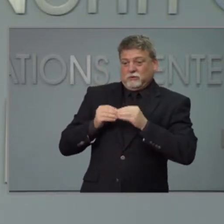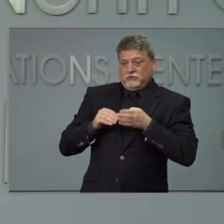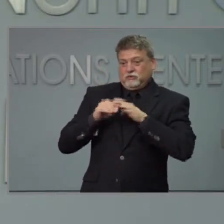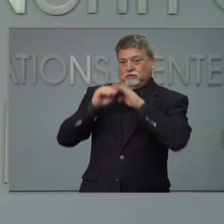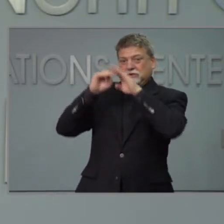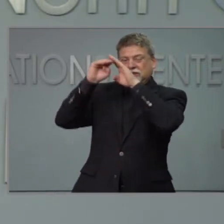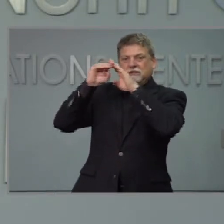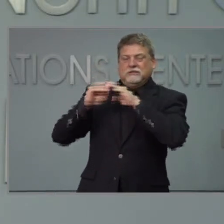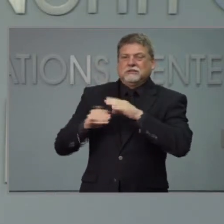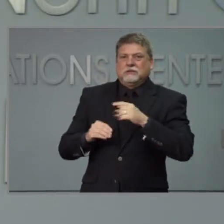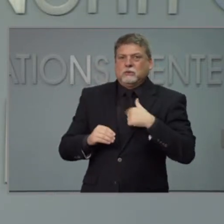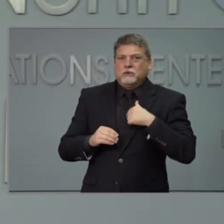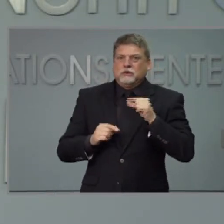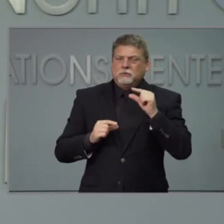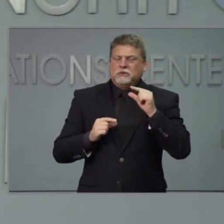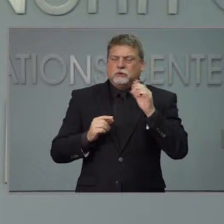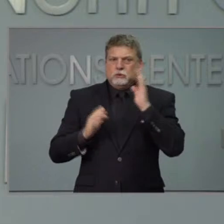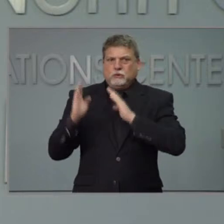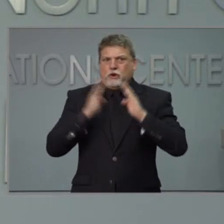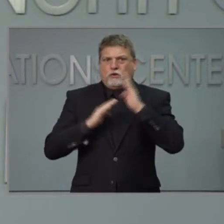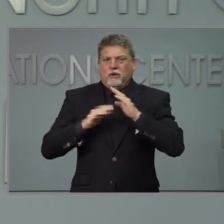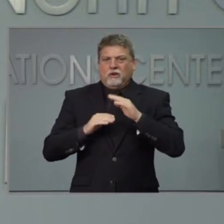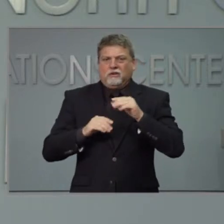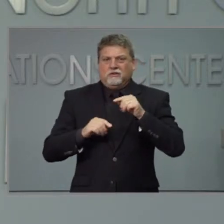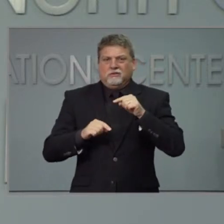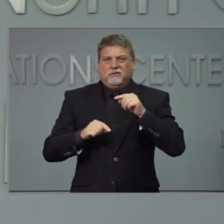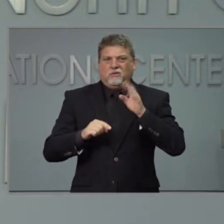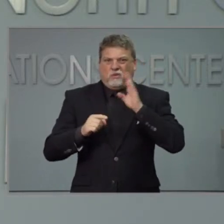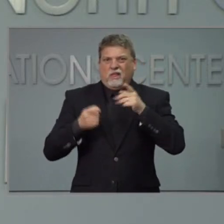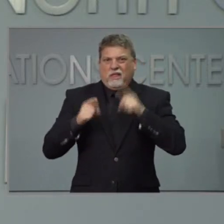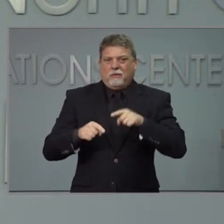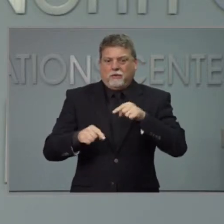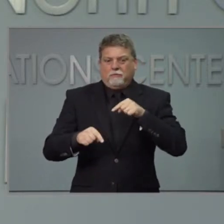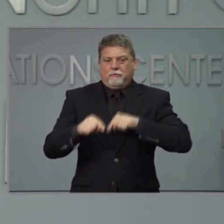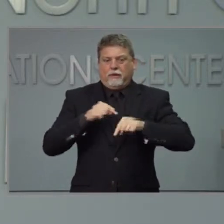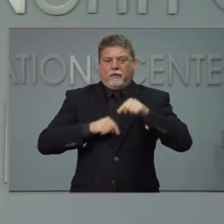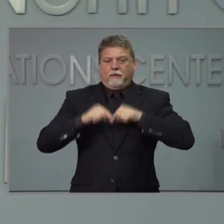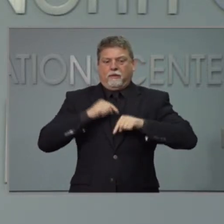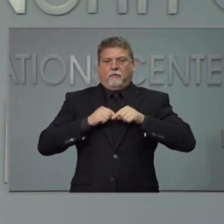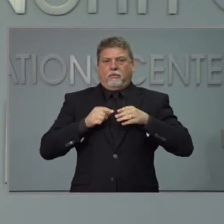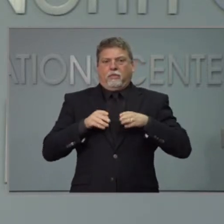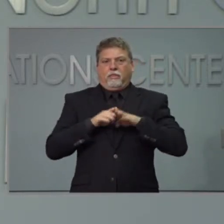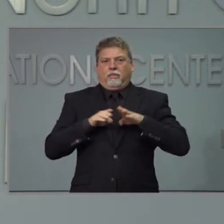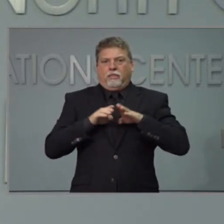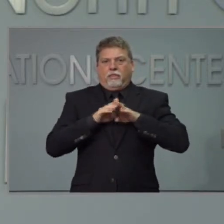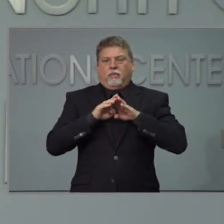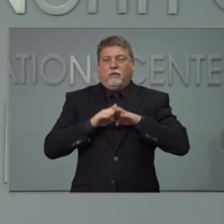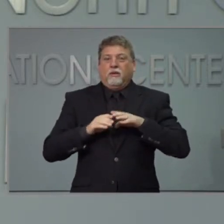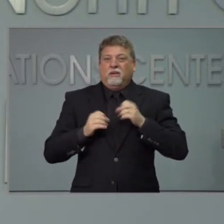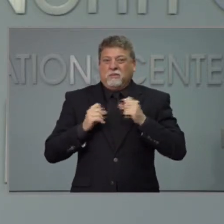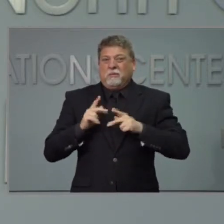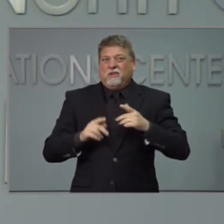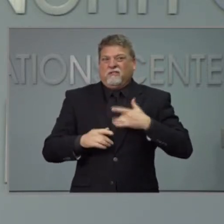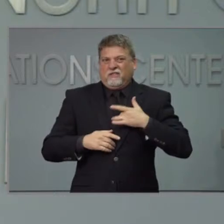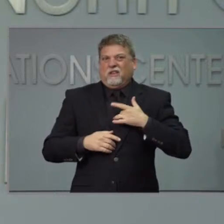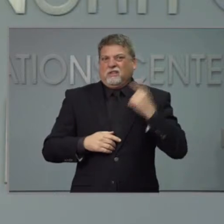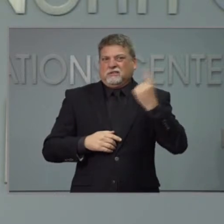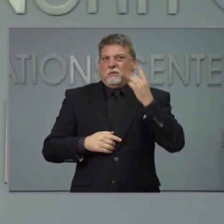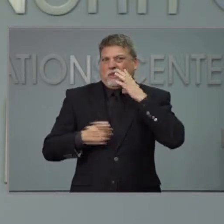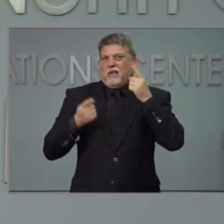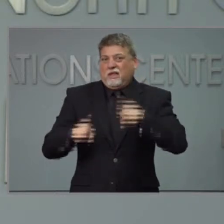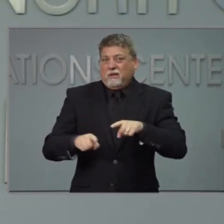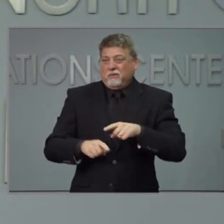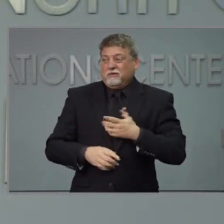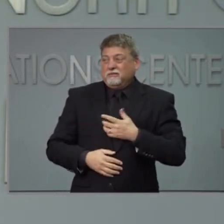keeping us from going back a phase right now? Because I think a lot of people are kind of expecting, at least if not in the next couple of days, the next couple of weeks, of something